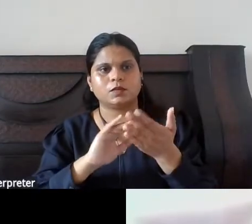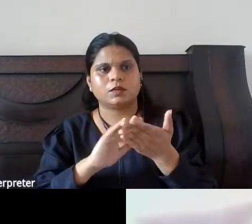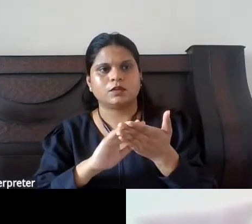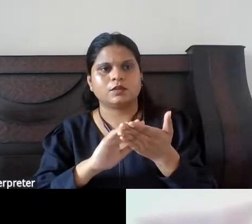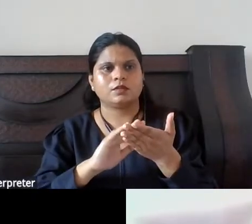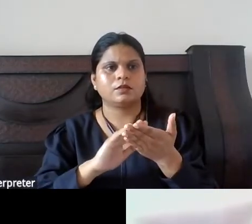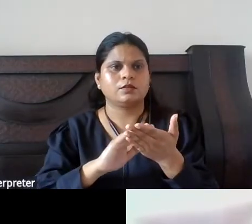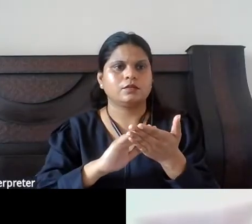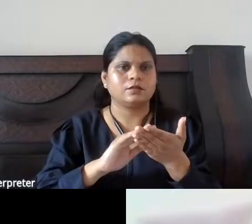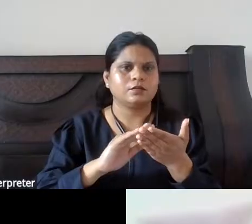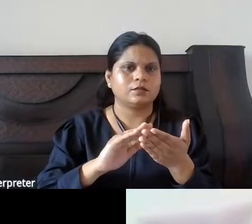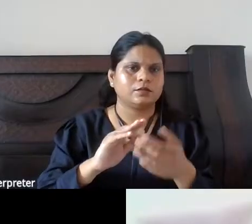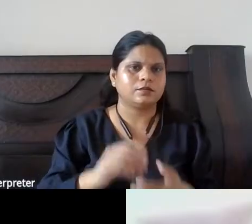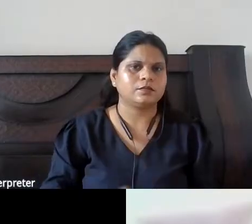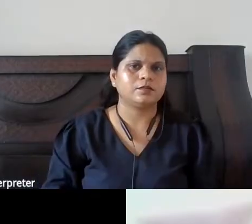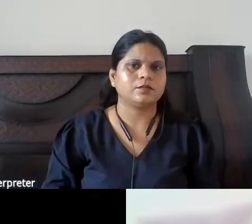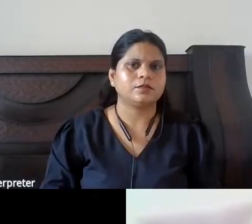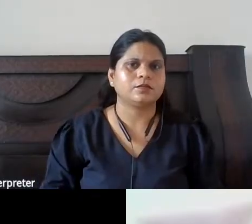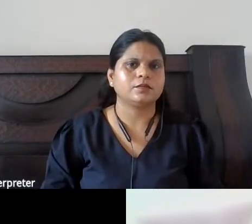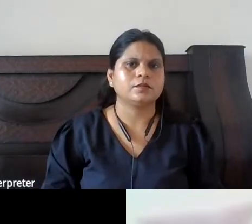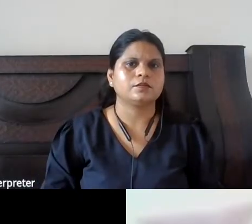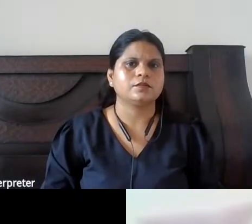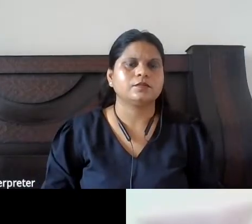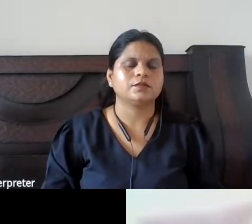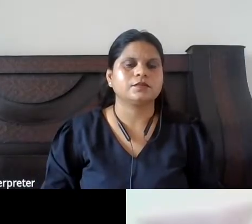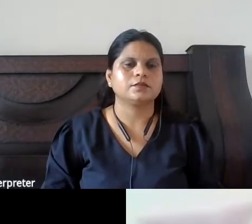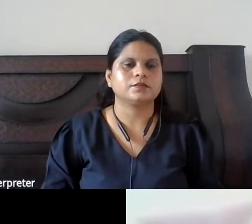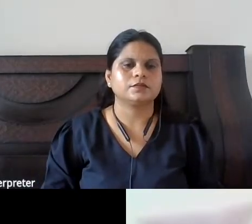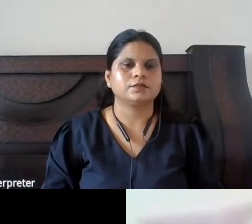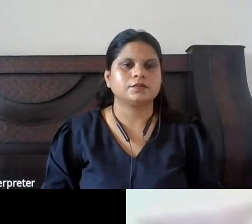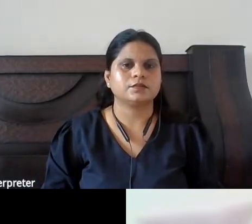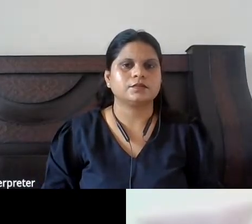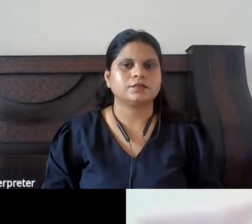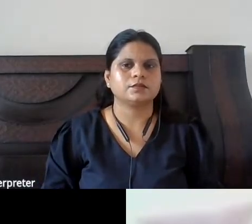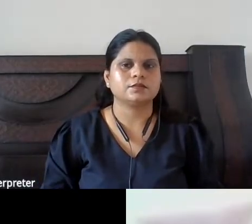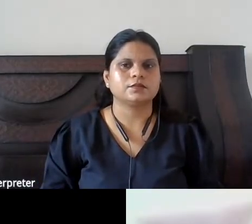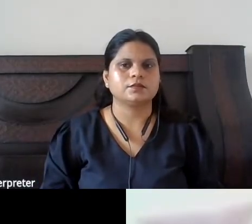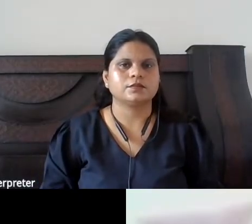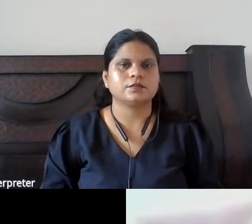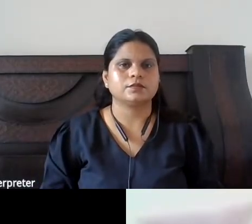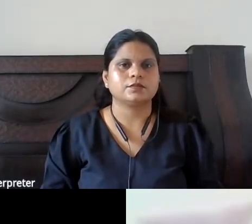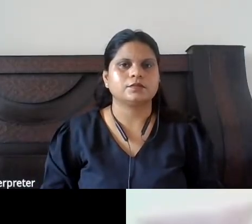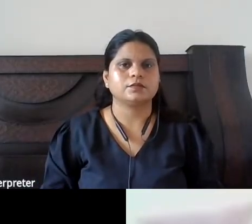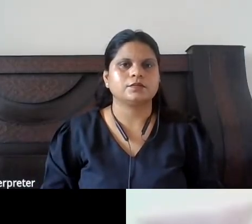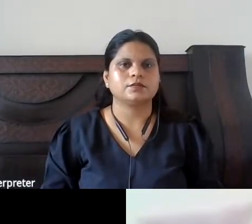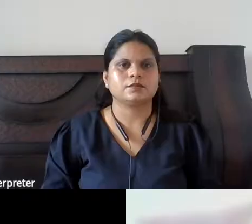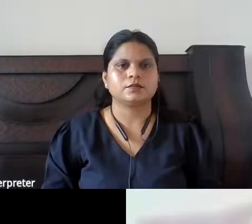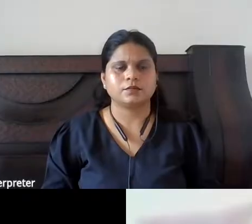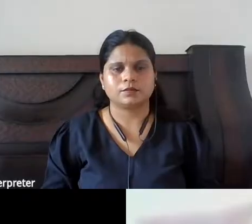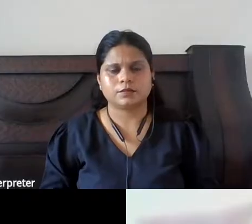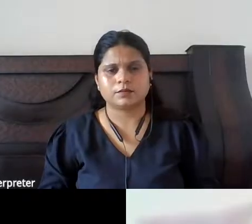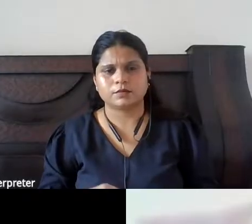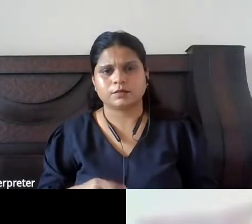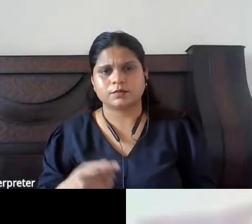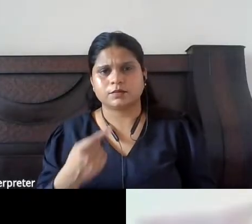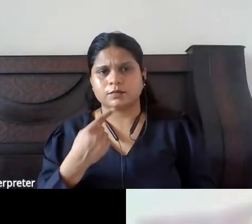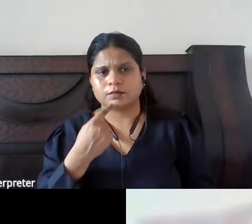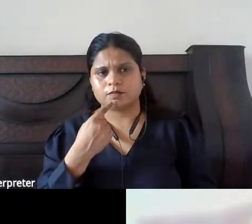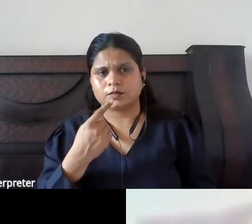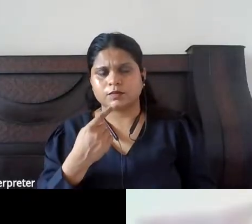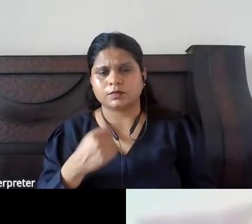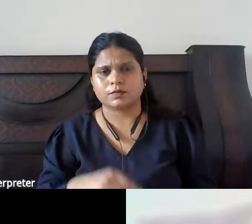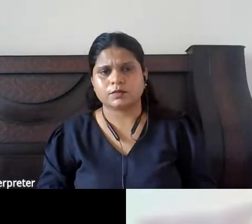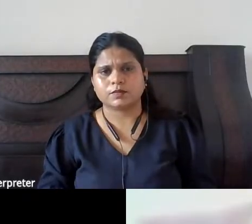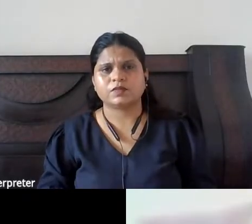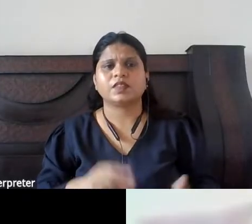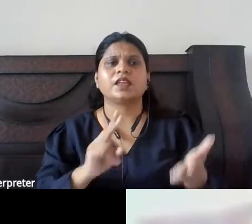some data collection problems and underreporting of disabilities which will happen during the census. So is there any possibility that the